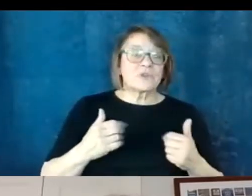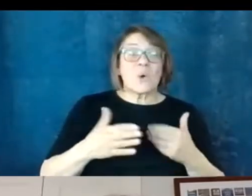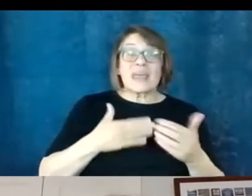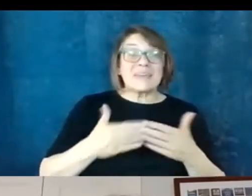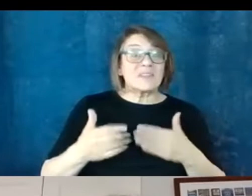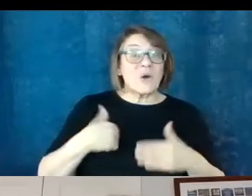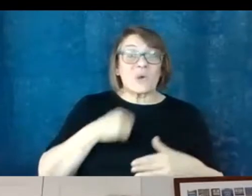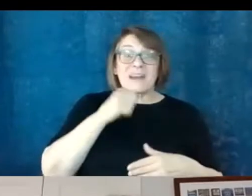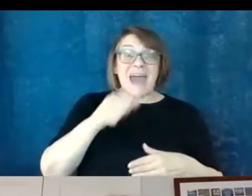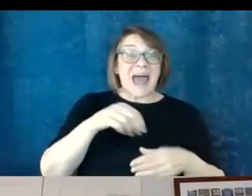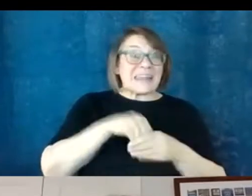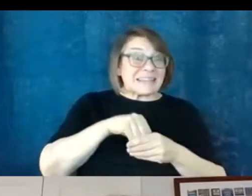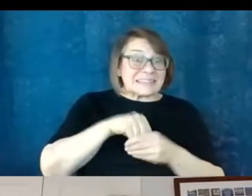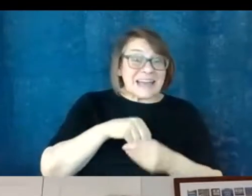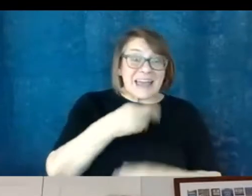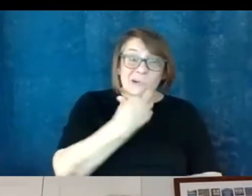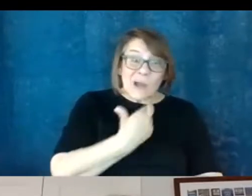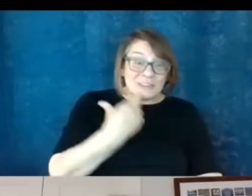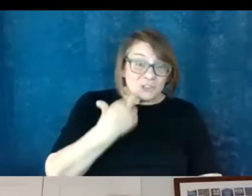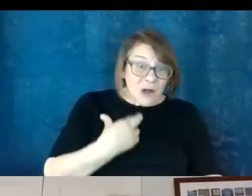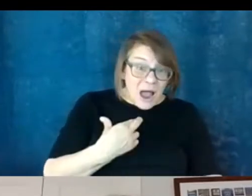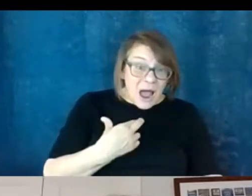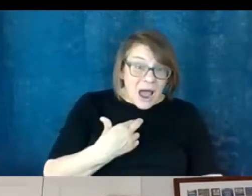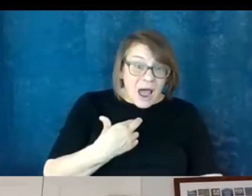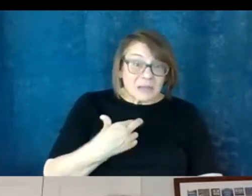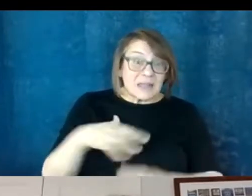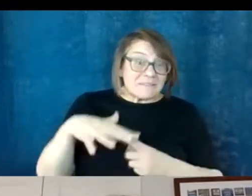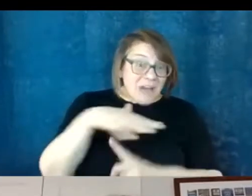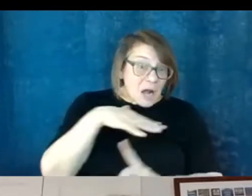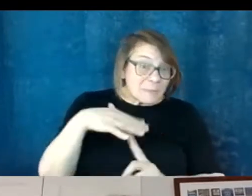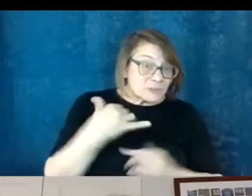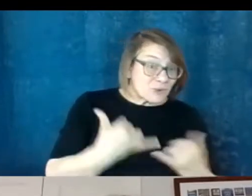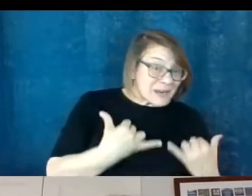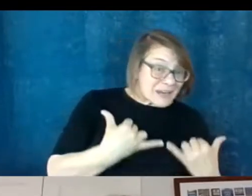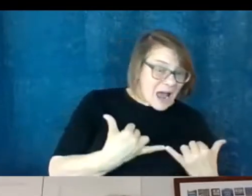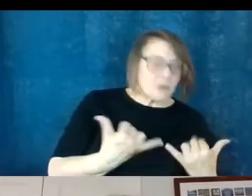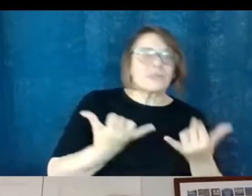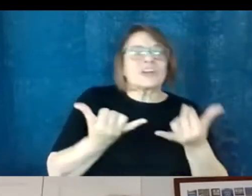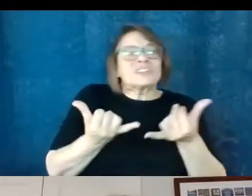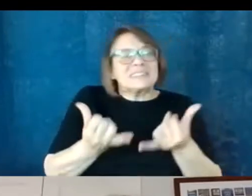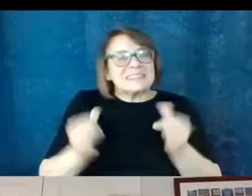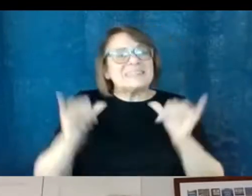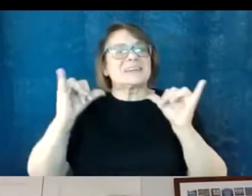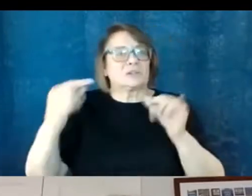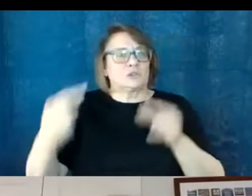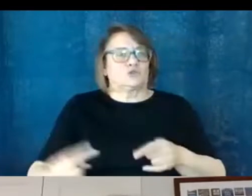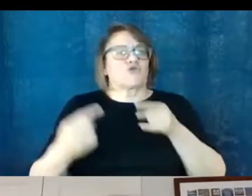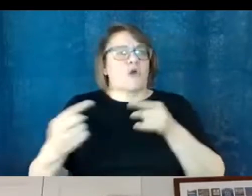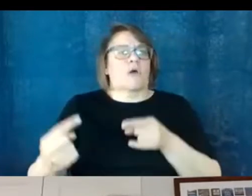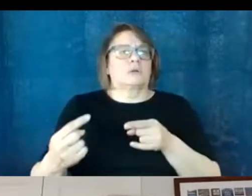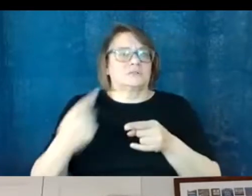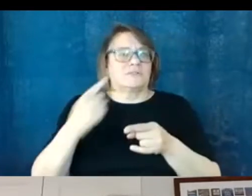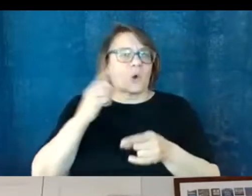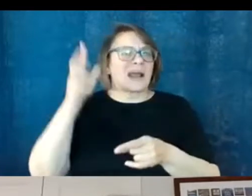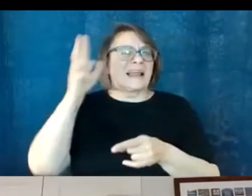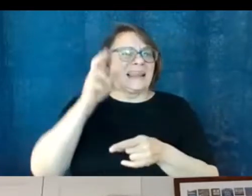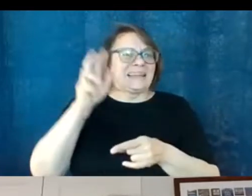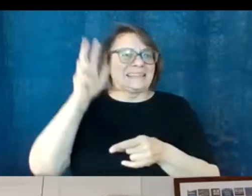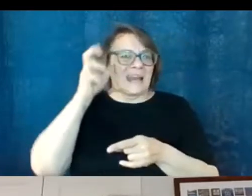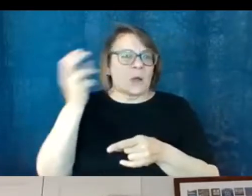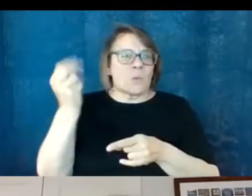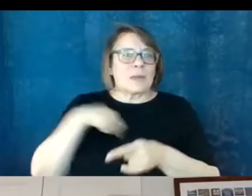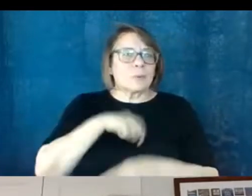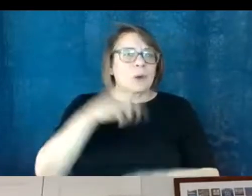those restaurant environments right now, there are still difficult listening situations as we take our walks